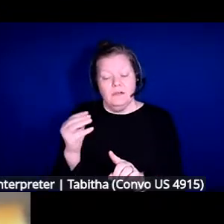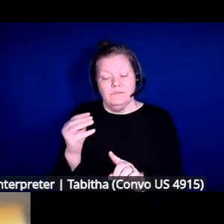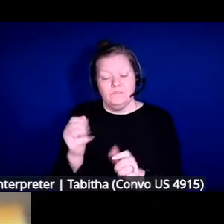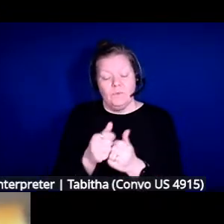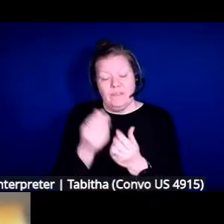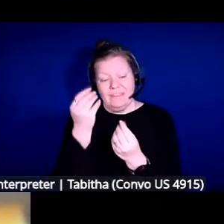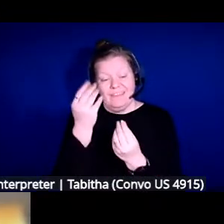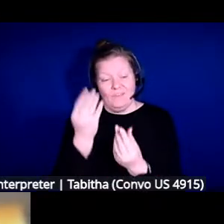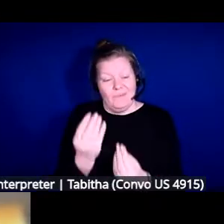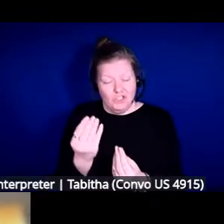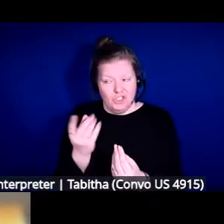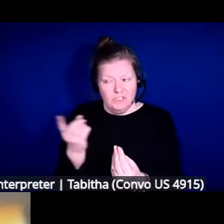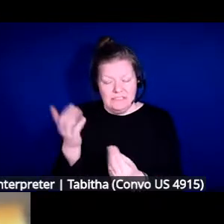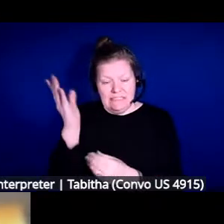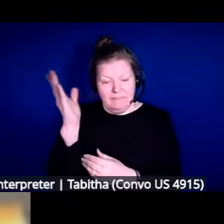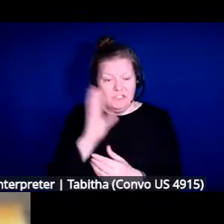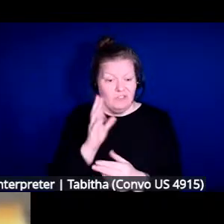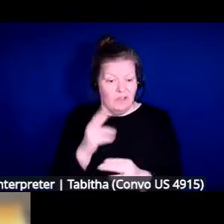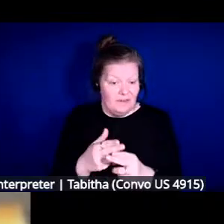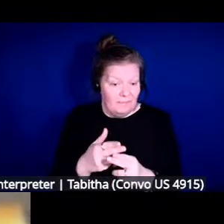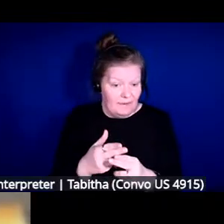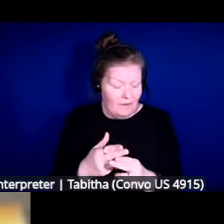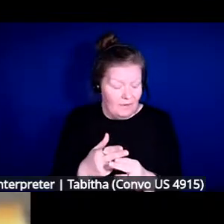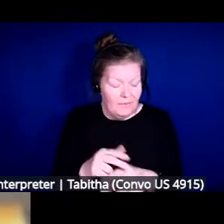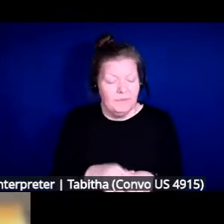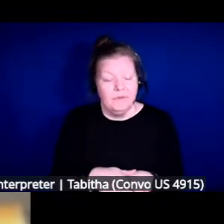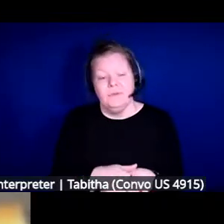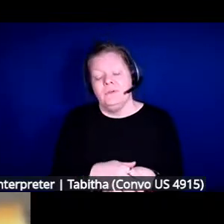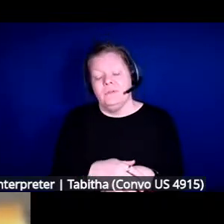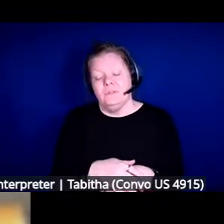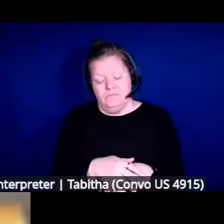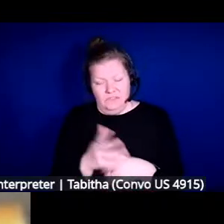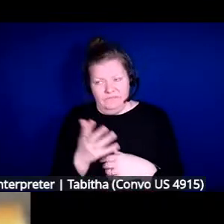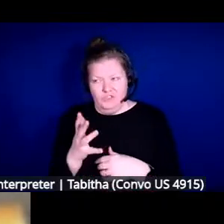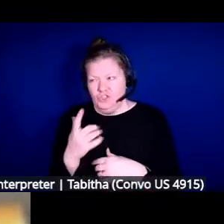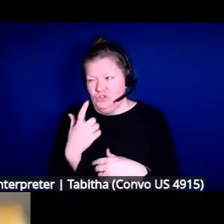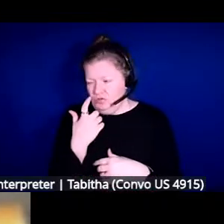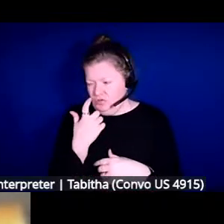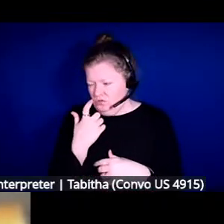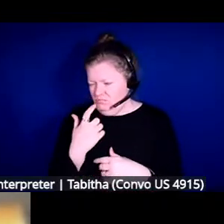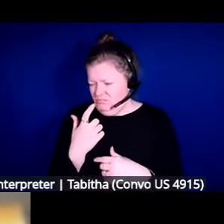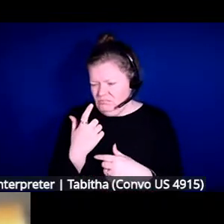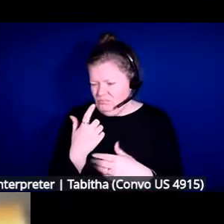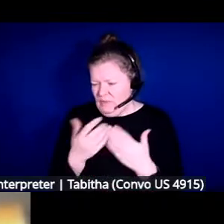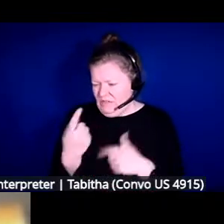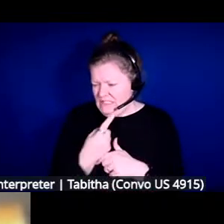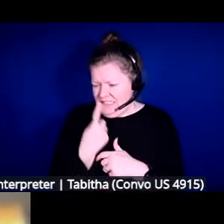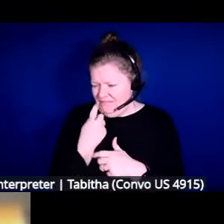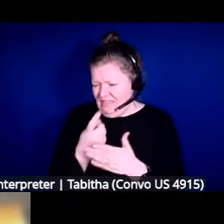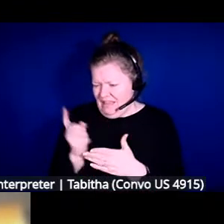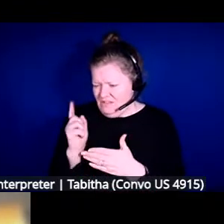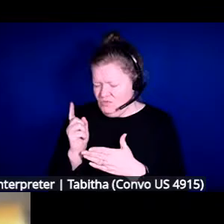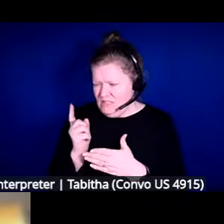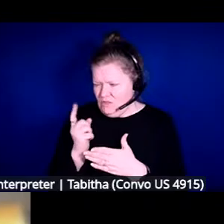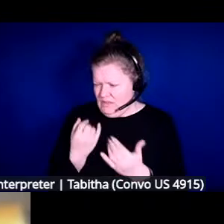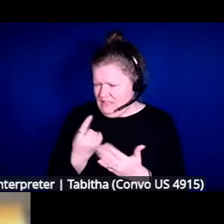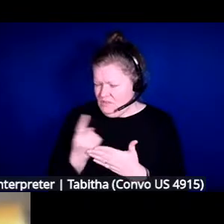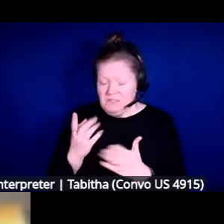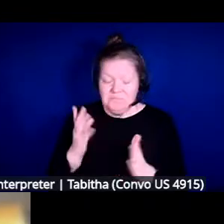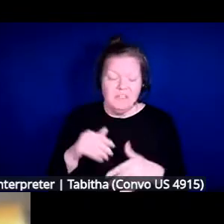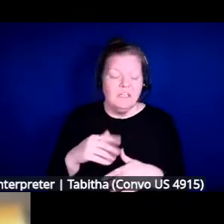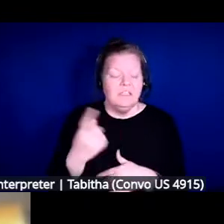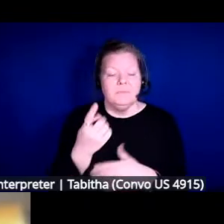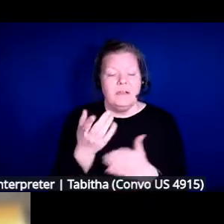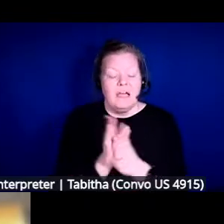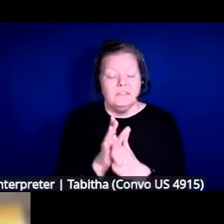the information that the speaker is talking about. I did that, I don't know, whatever day I did last week or early this week.